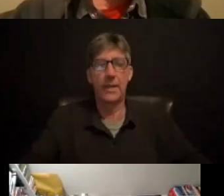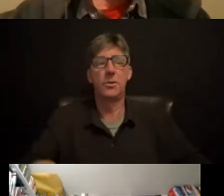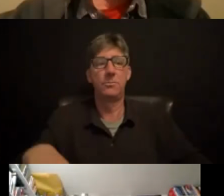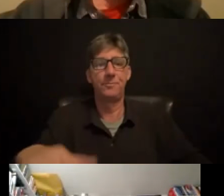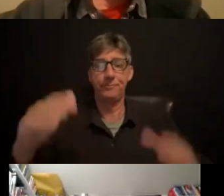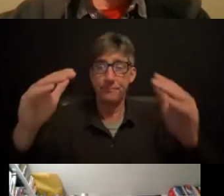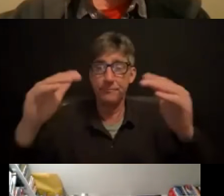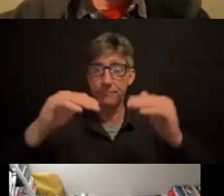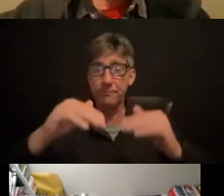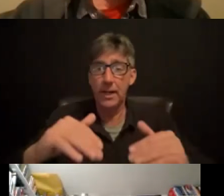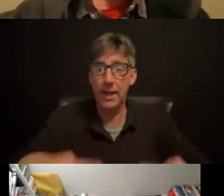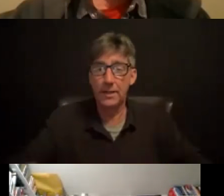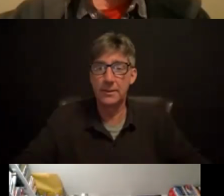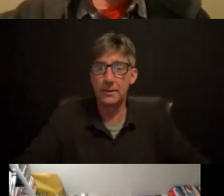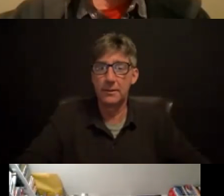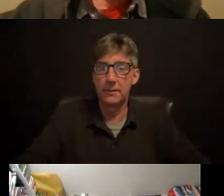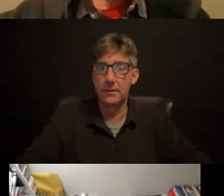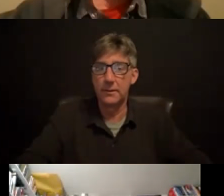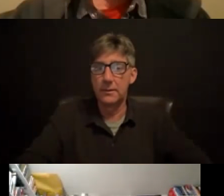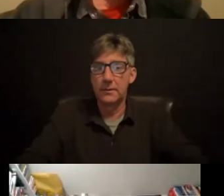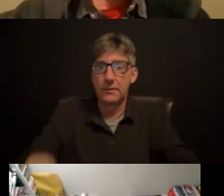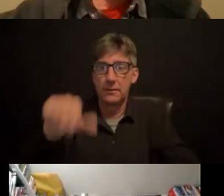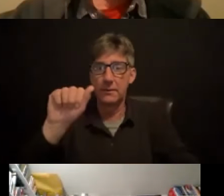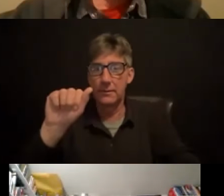Next, I'm going to ask to unmute Andy